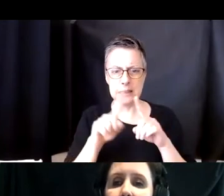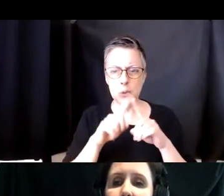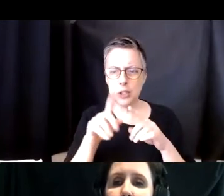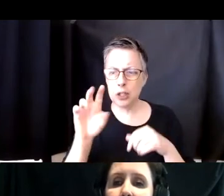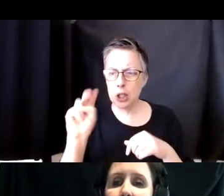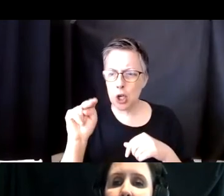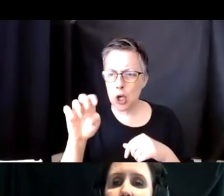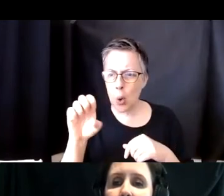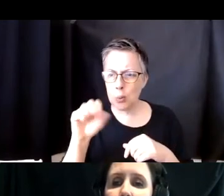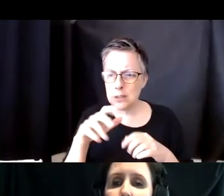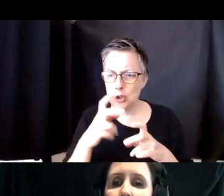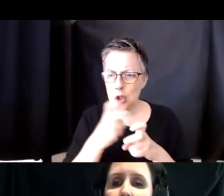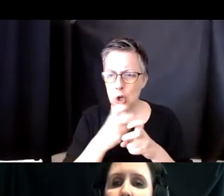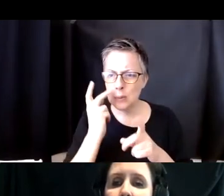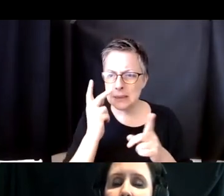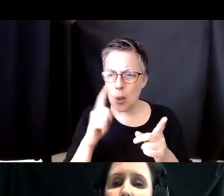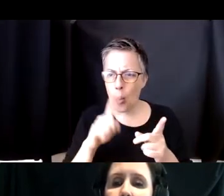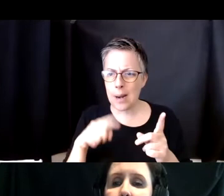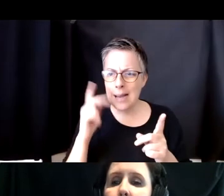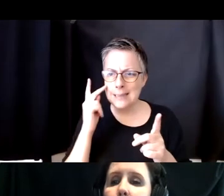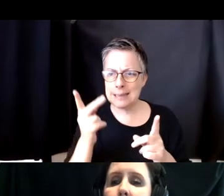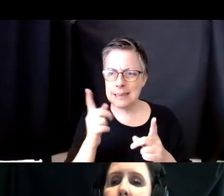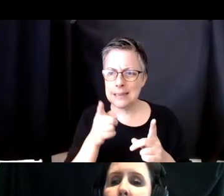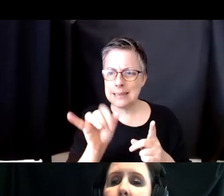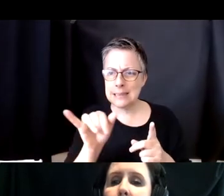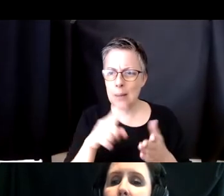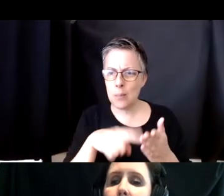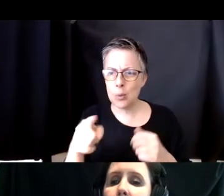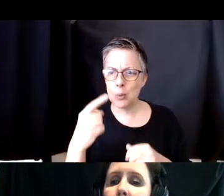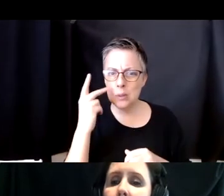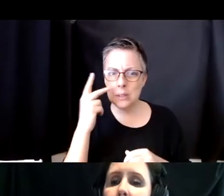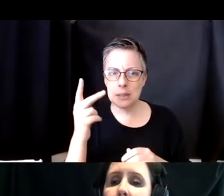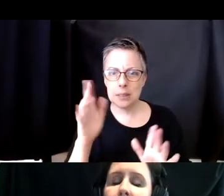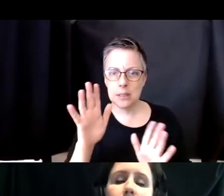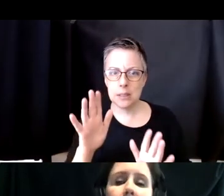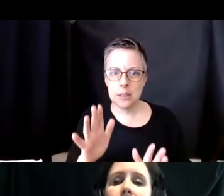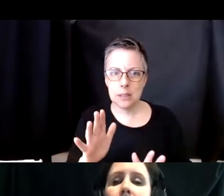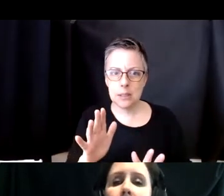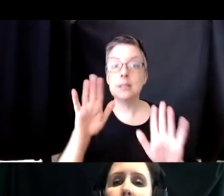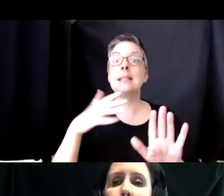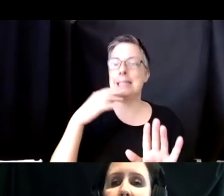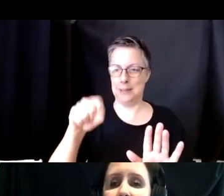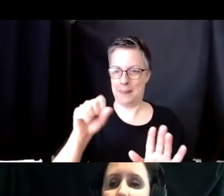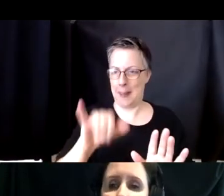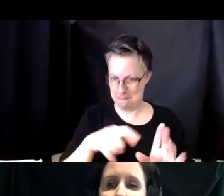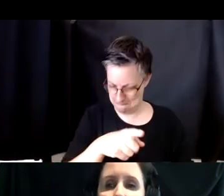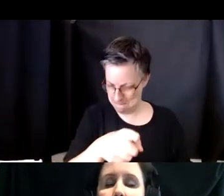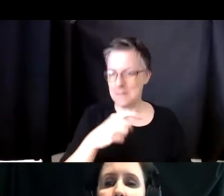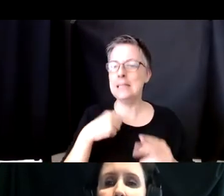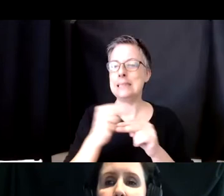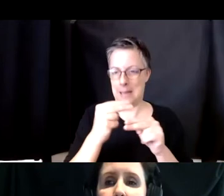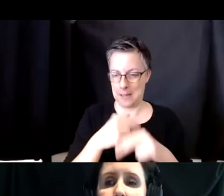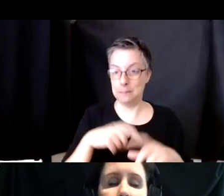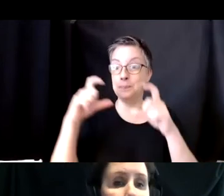of the screen, so I want to make sure that what I see is also what you see. So yes, so on this slide